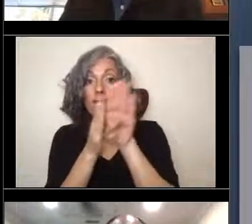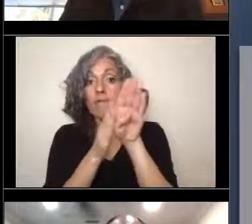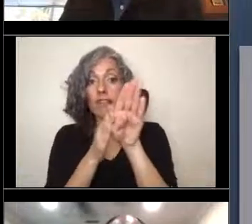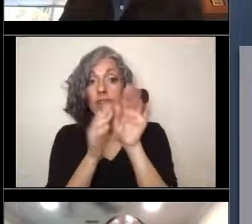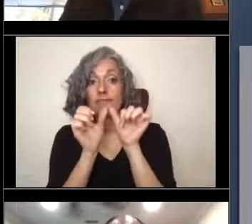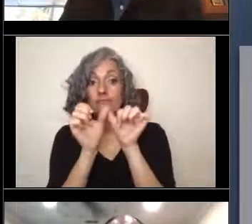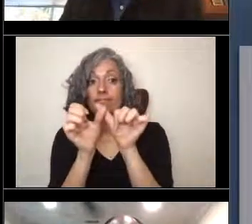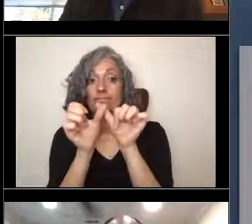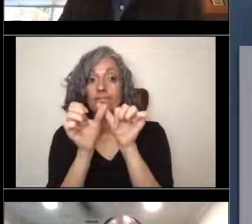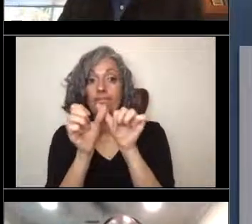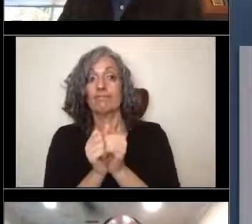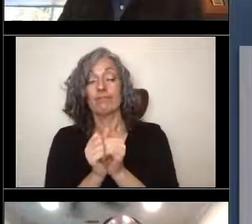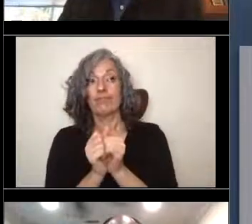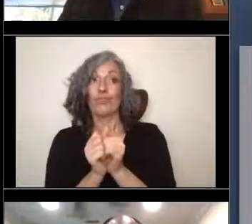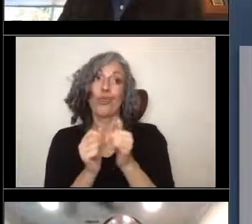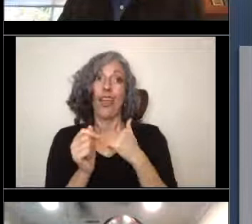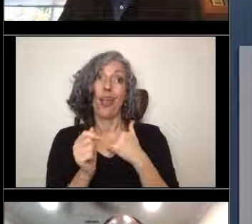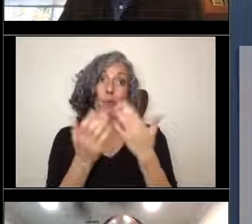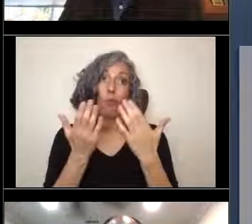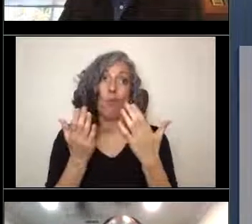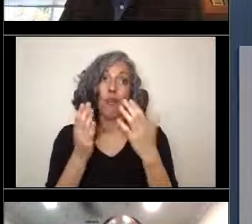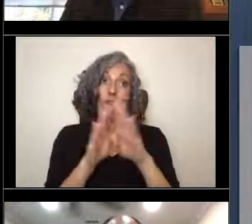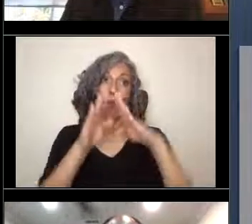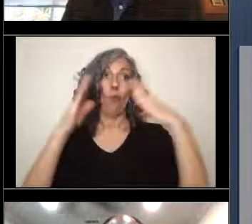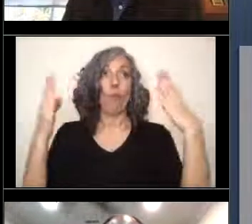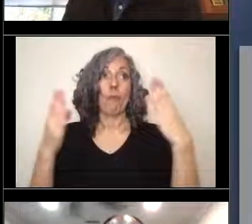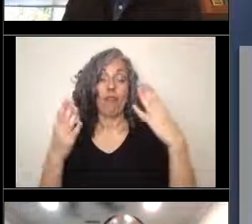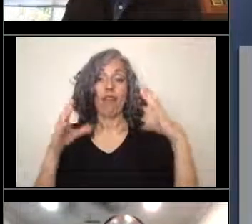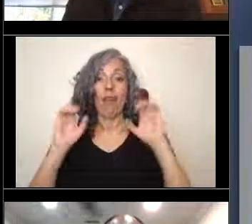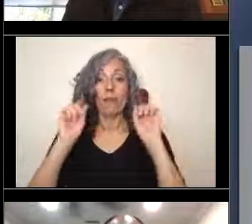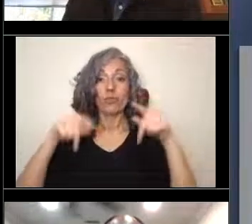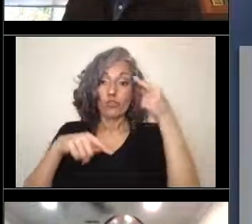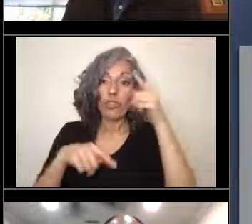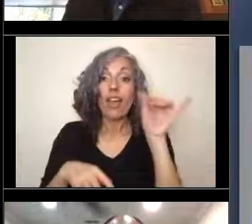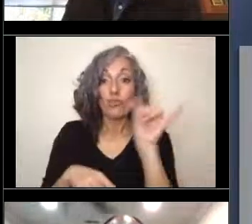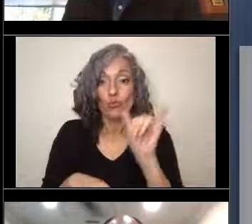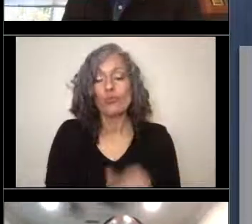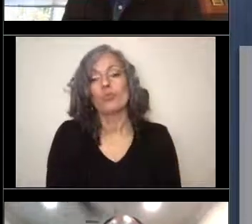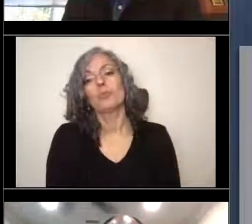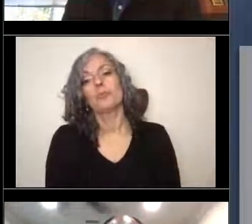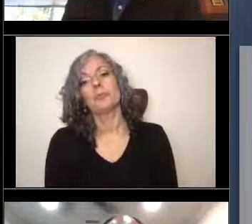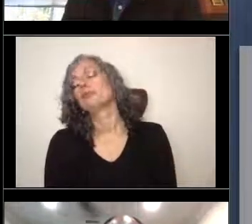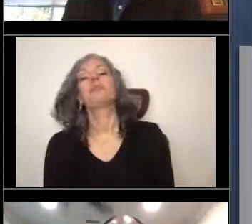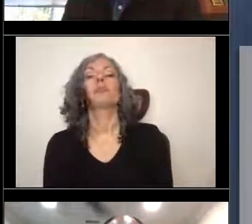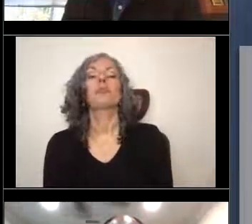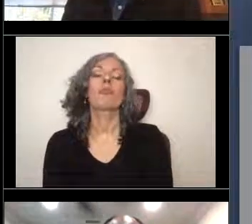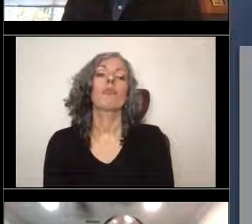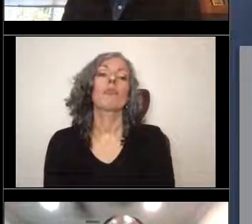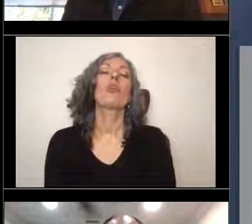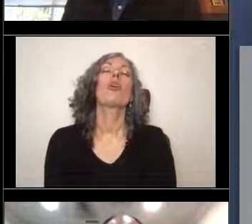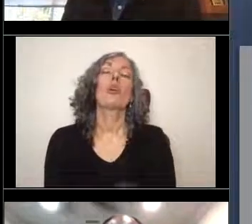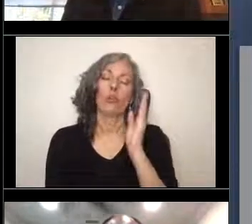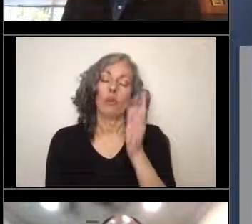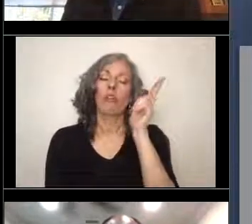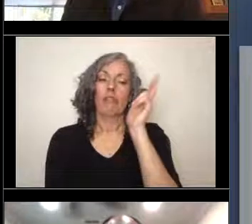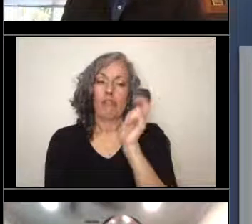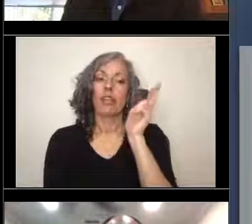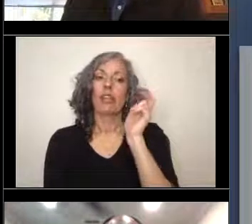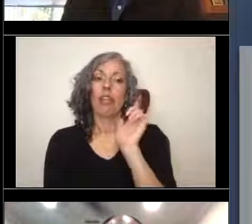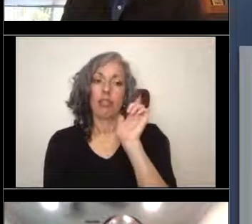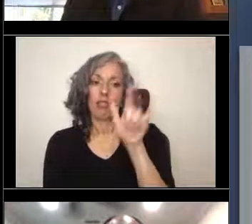And I guess I kind of want to open the opportunity up for that as well. Okay, well, we're going to be hearing later on